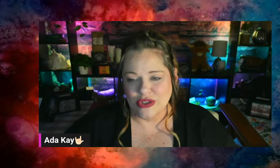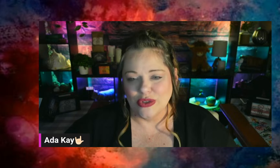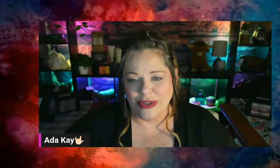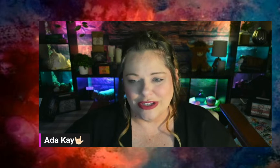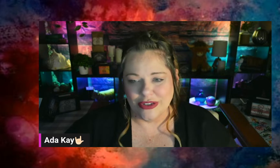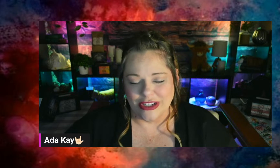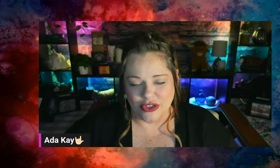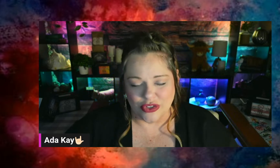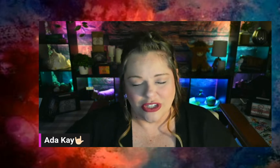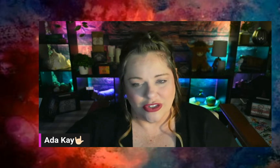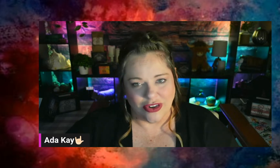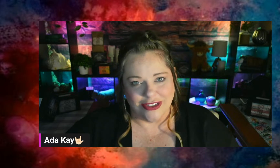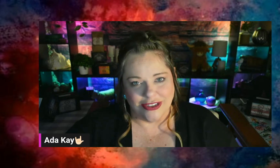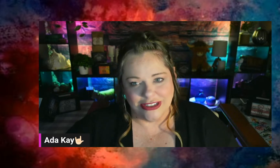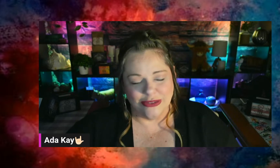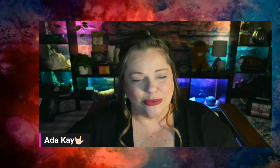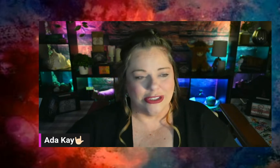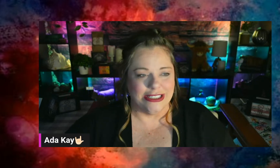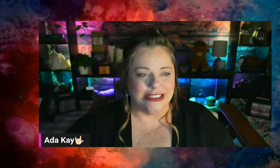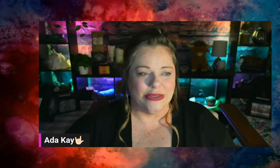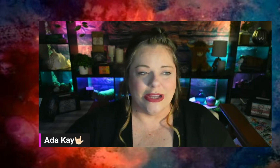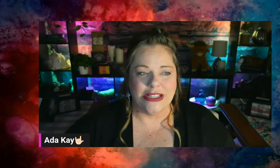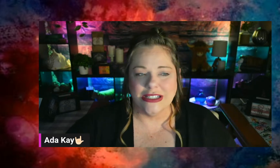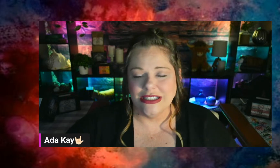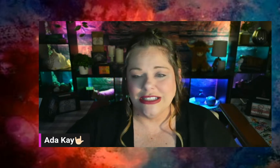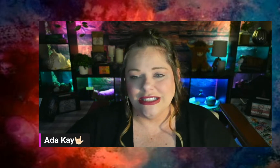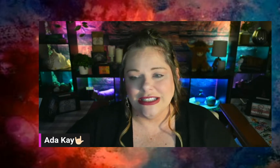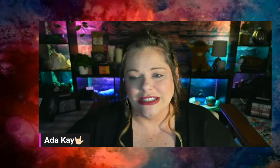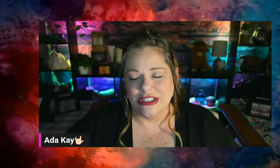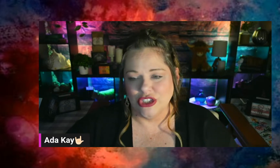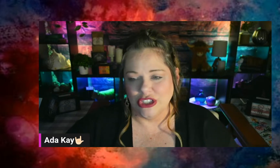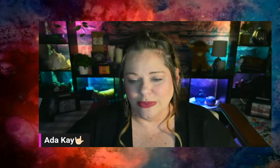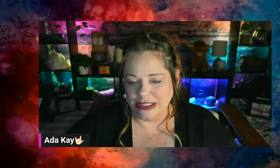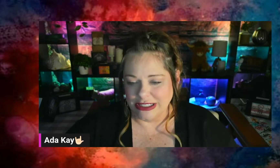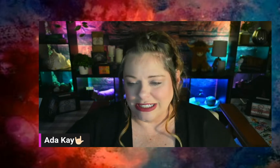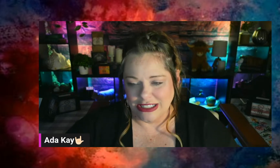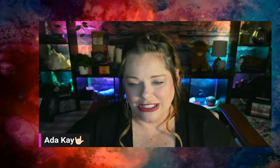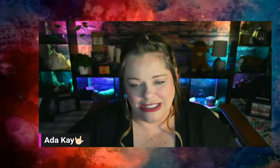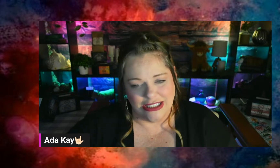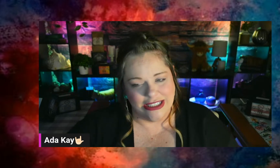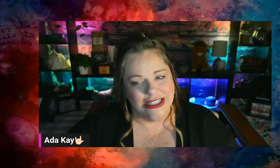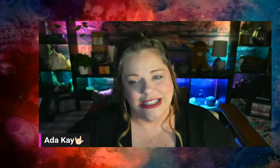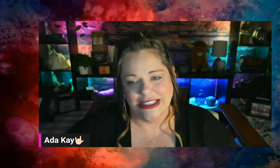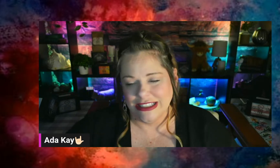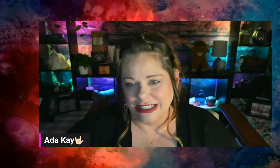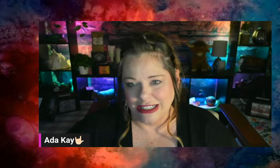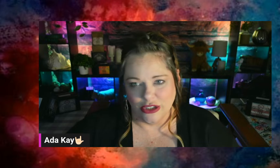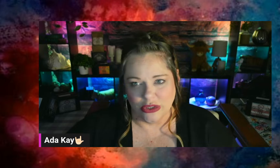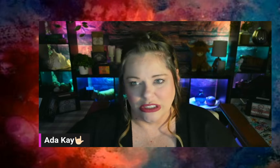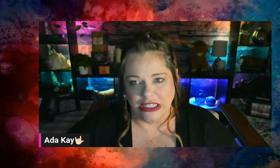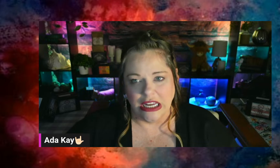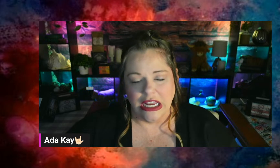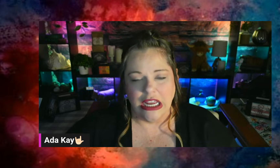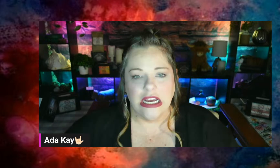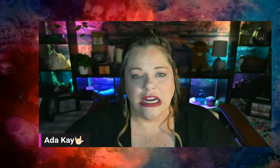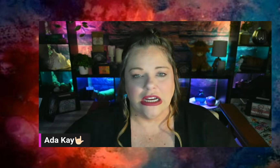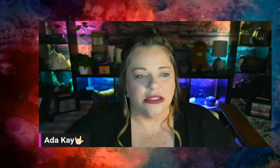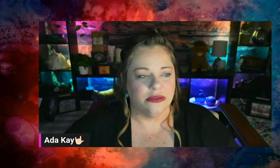This is going to be an interesting trial. It really is. Basically, this gentleman, and I say it